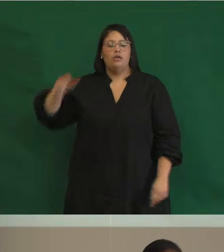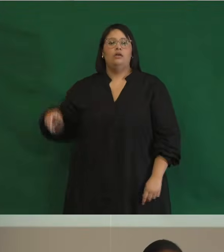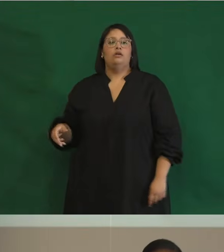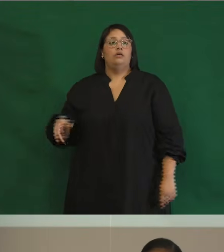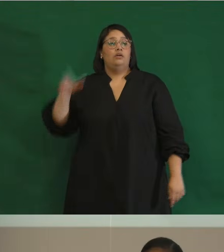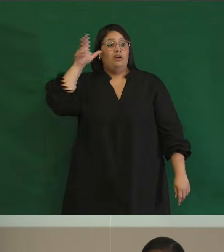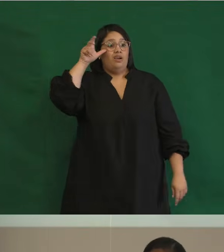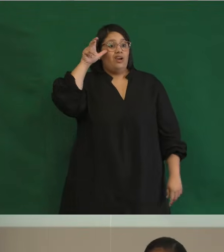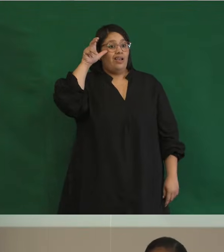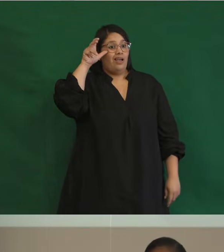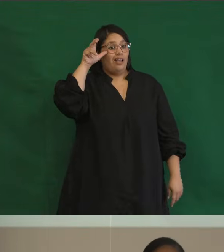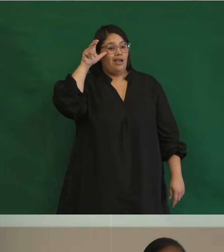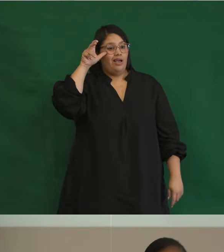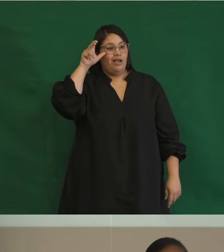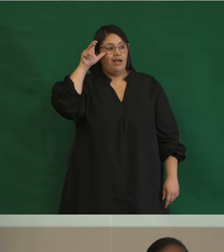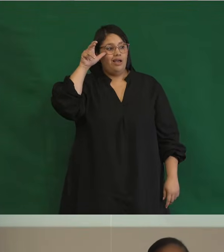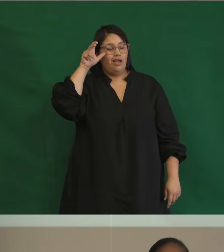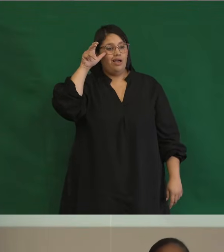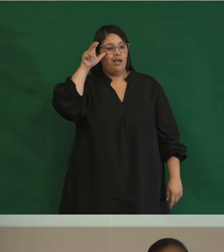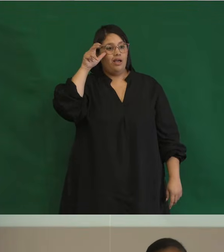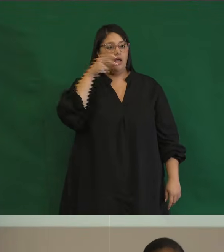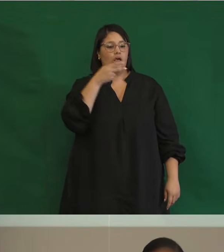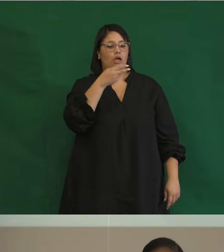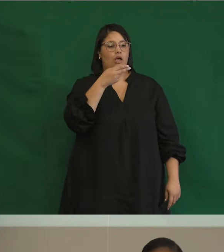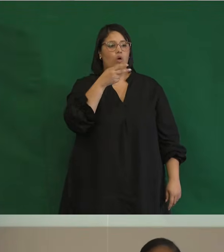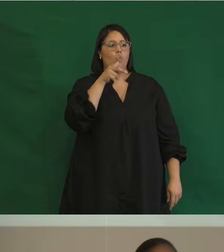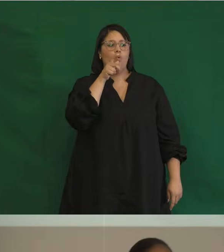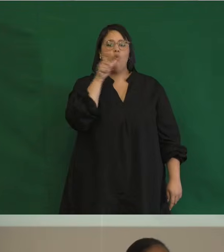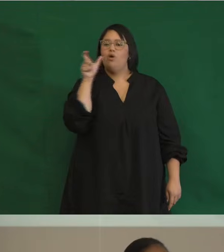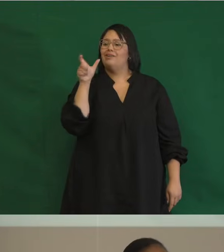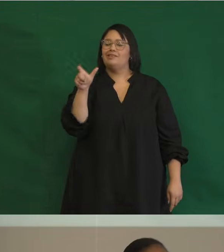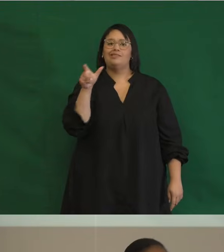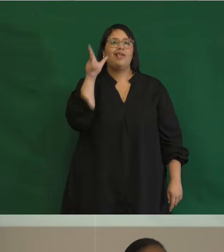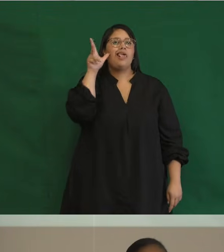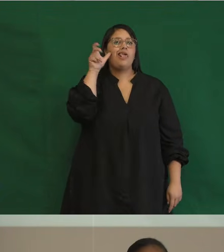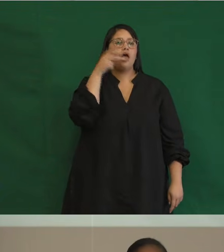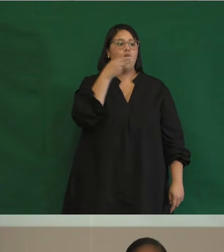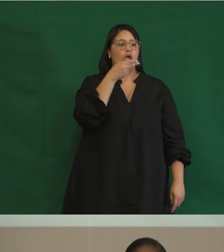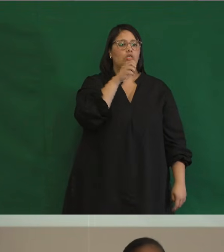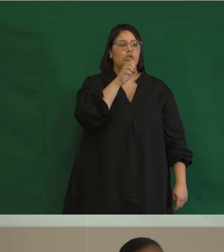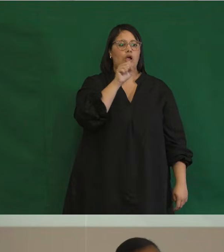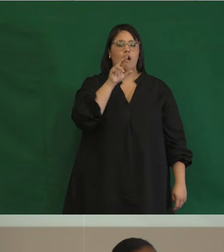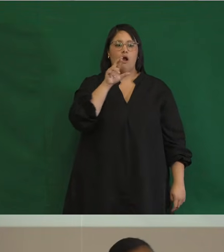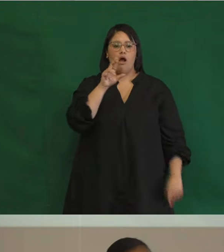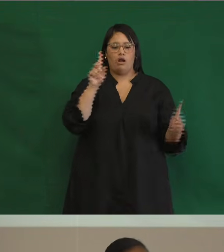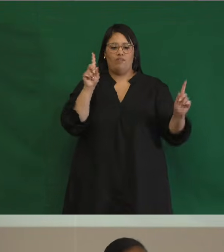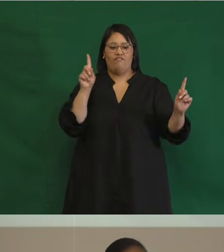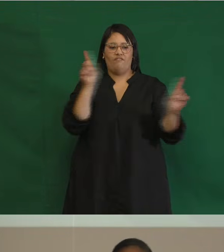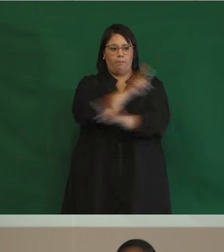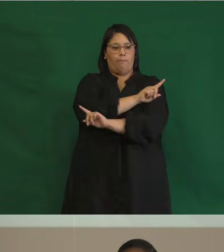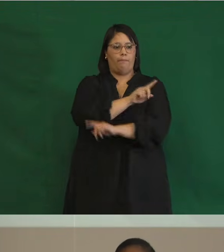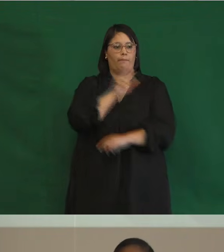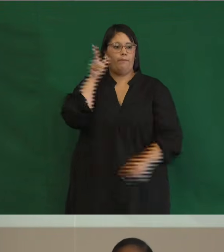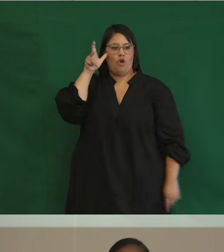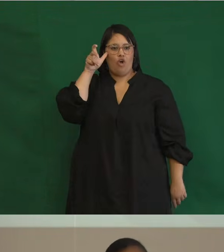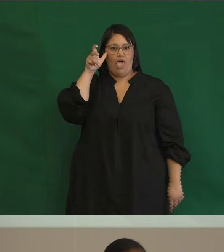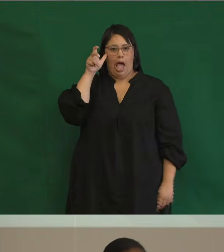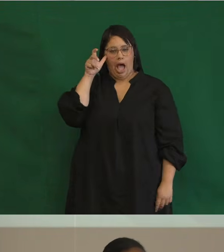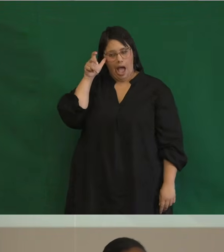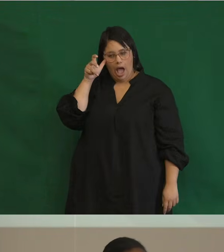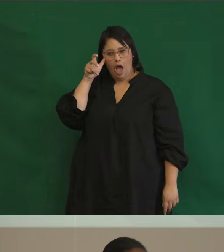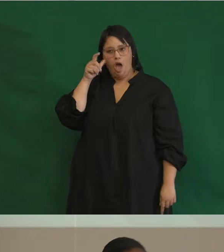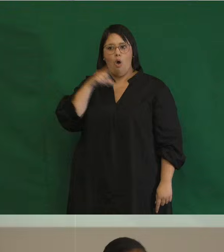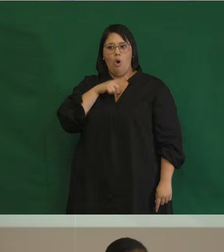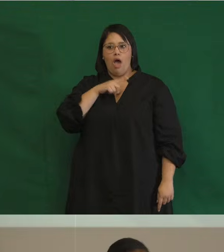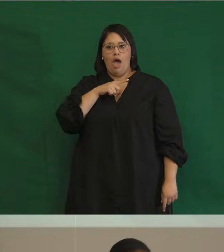RIA is the word here with the letters spelled backwards, because understanding every voice, spoken, signed,